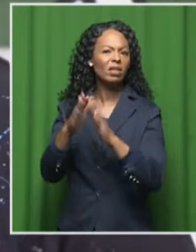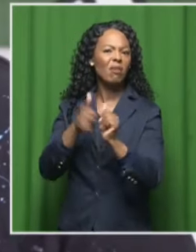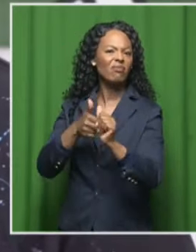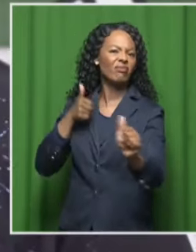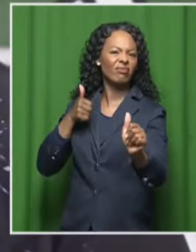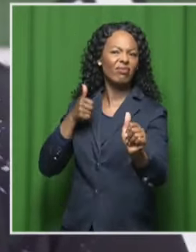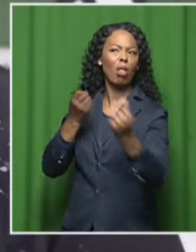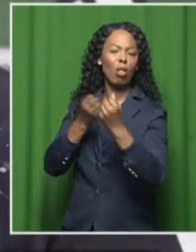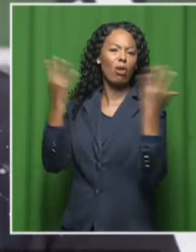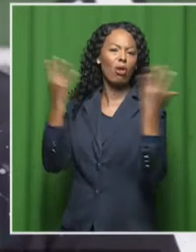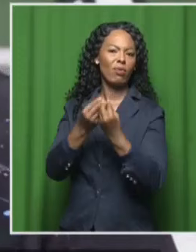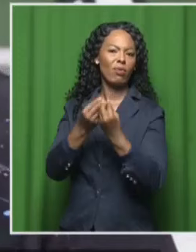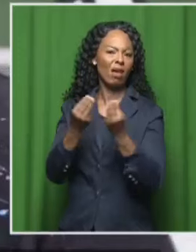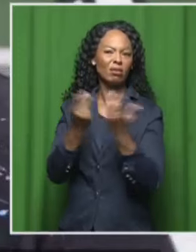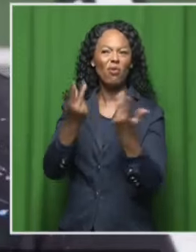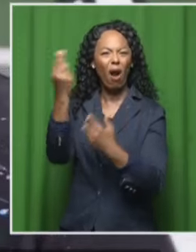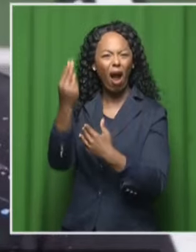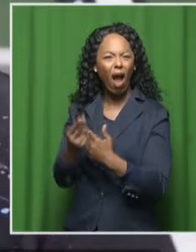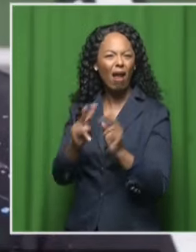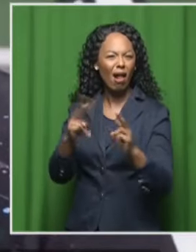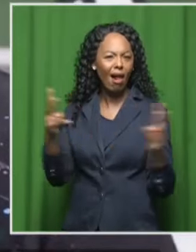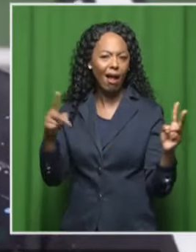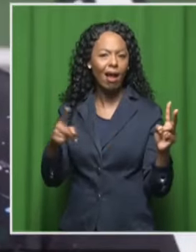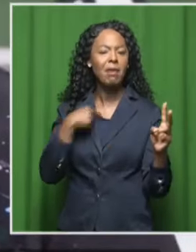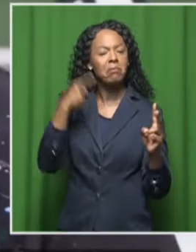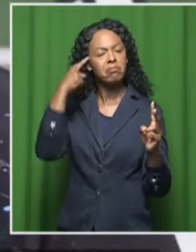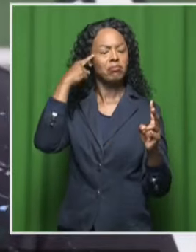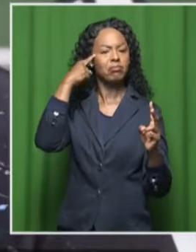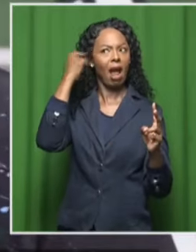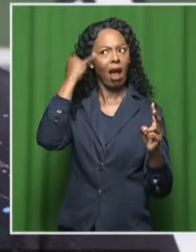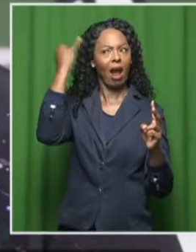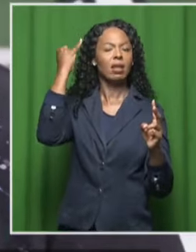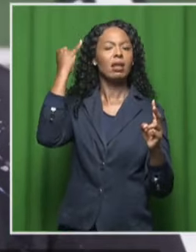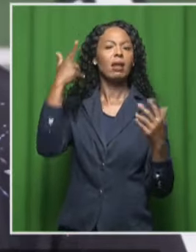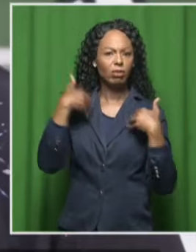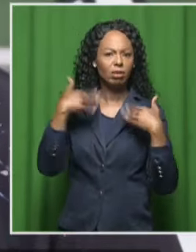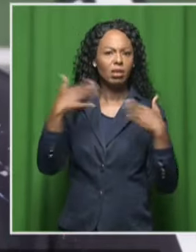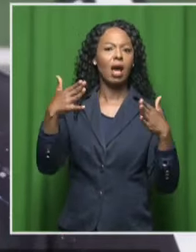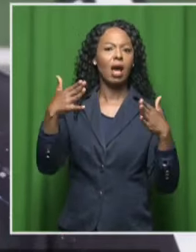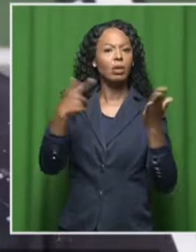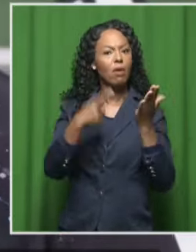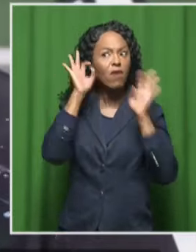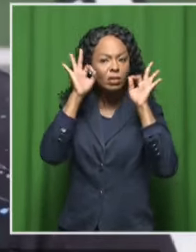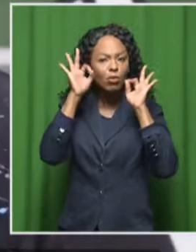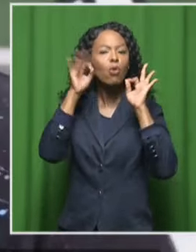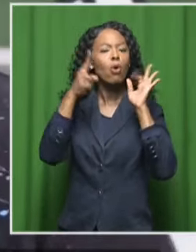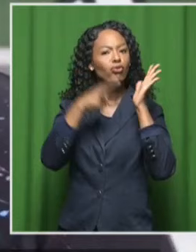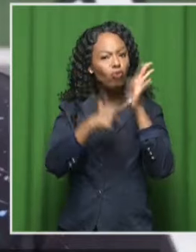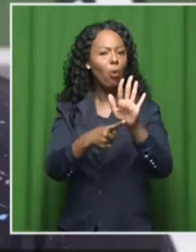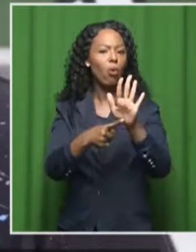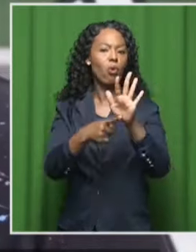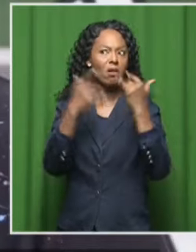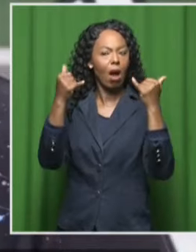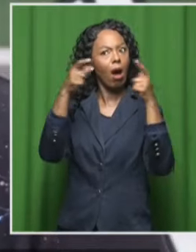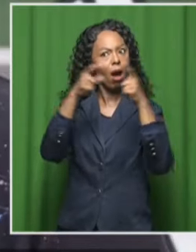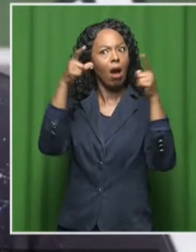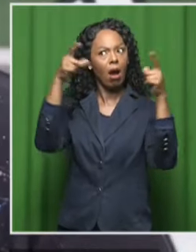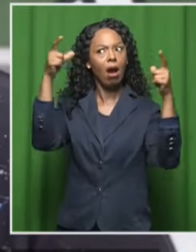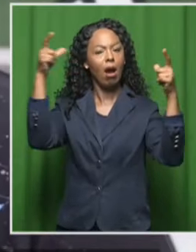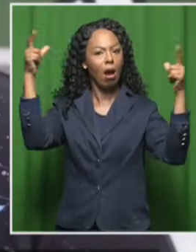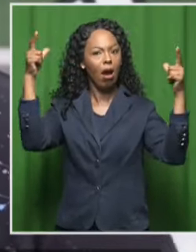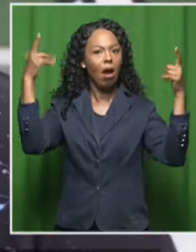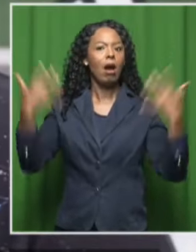craft. So I started this to showcase it on Facebook until it leads me to this bigger vision, as we see at my